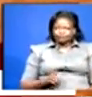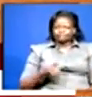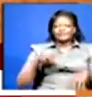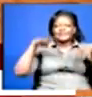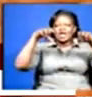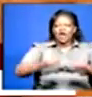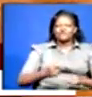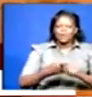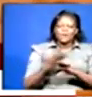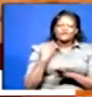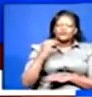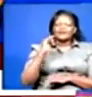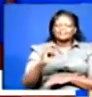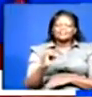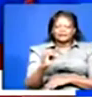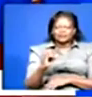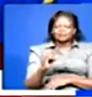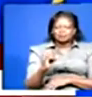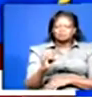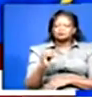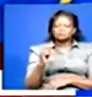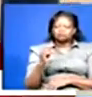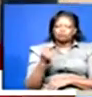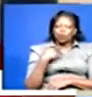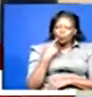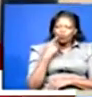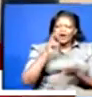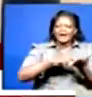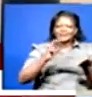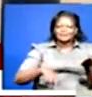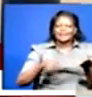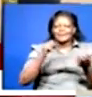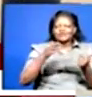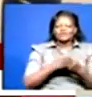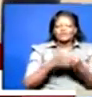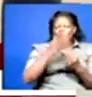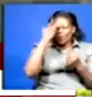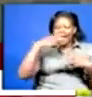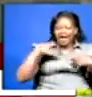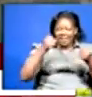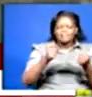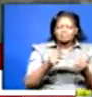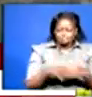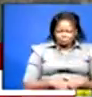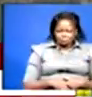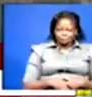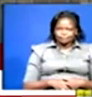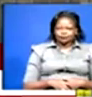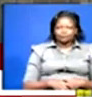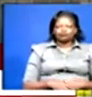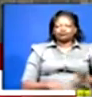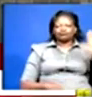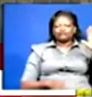from former IG Hilary Mutyambai, who resigned in September on health grounds. With the swearing-in of the